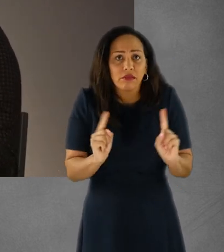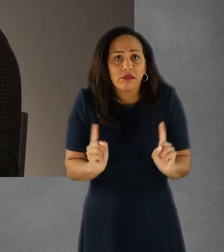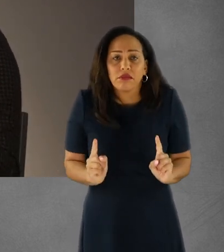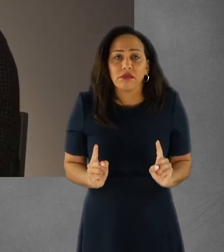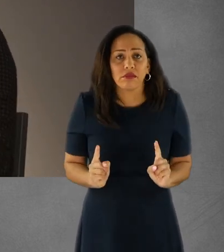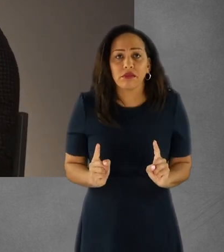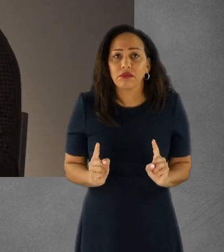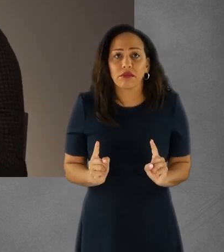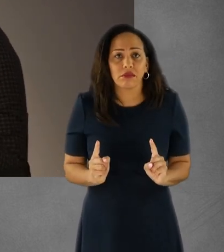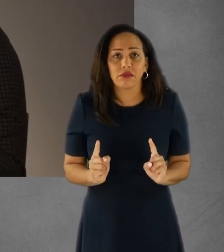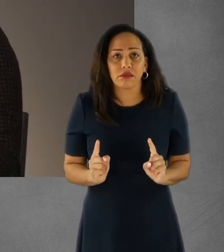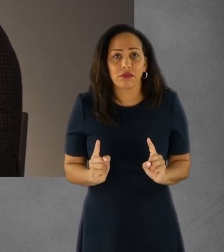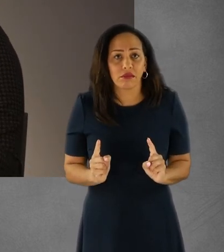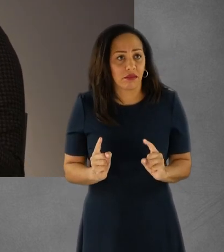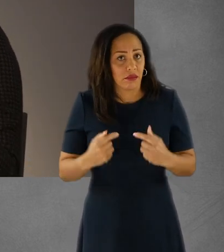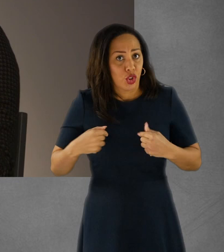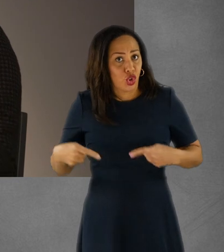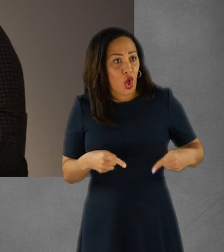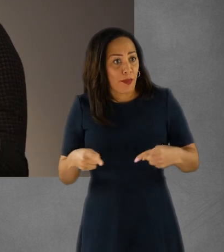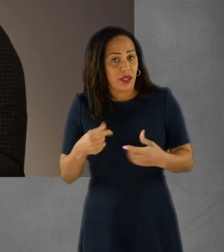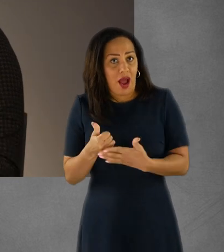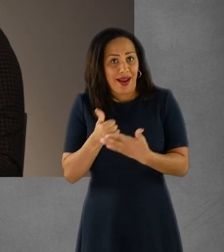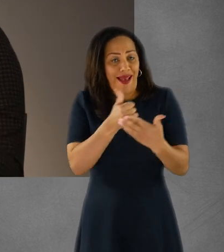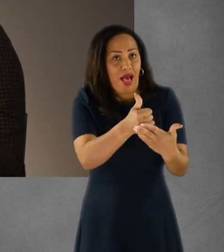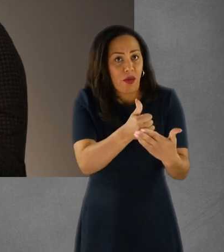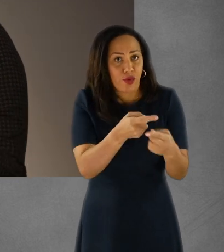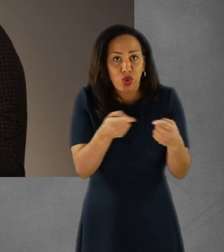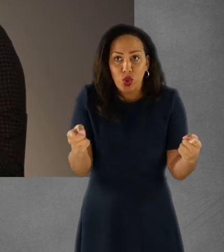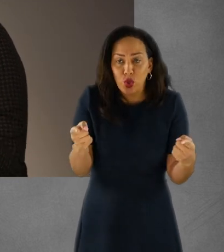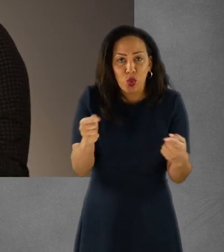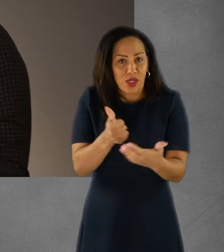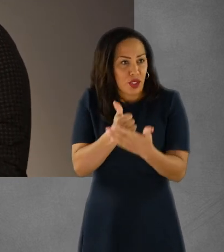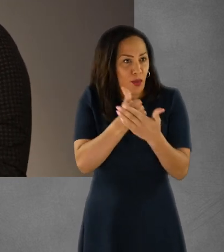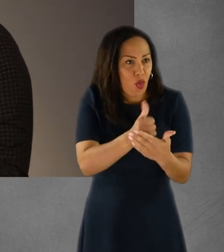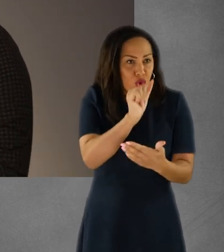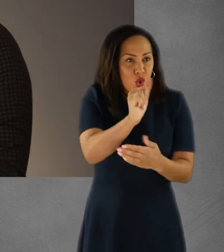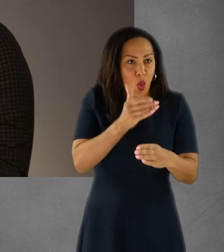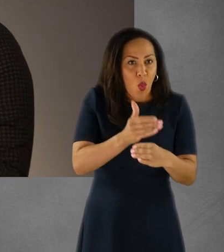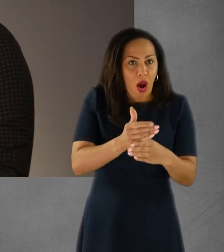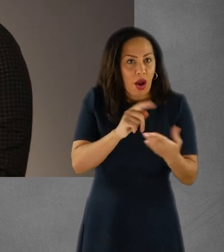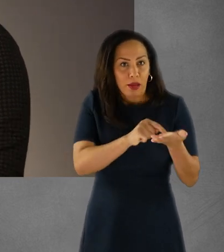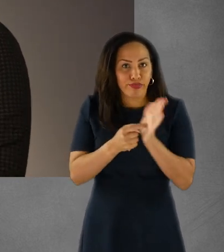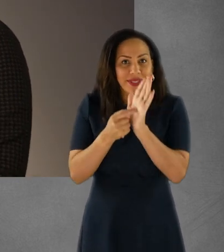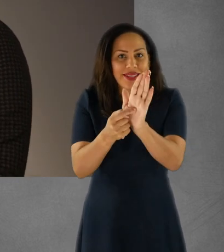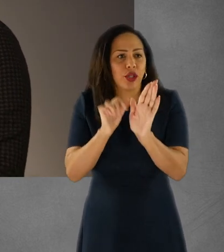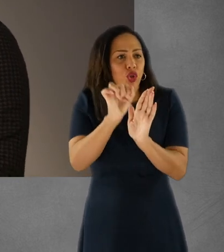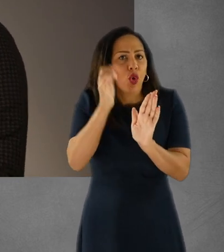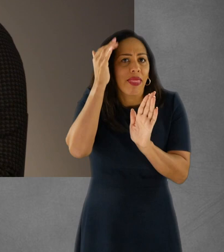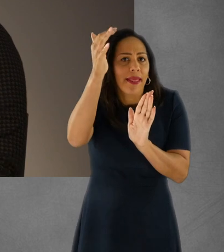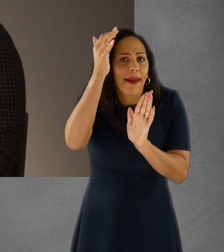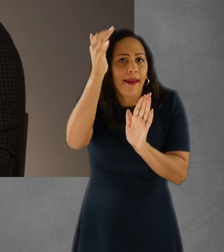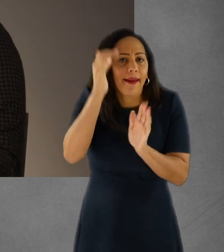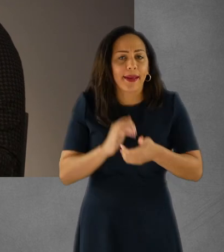and how and where could we help through the institution to support and present that work and that thinking?